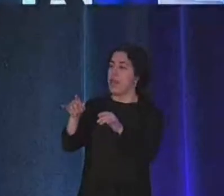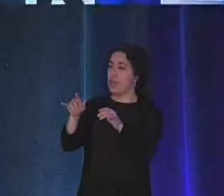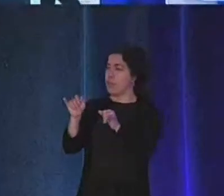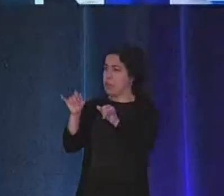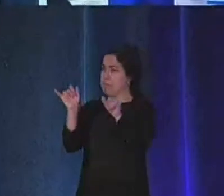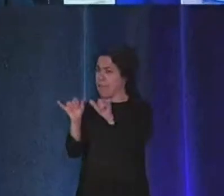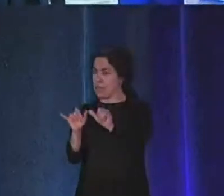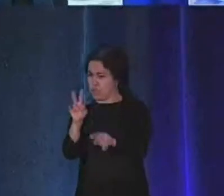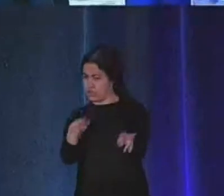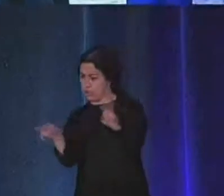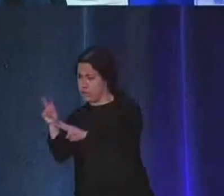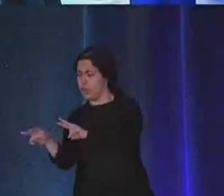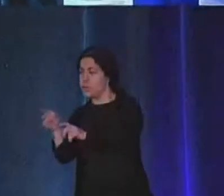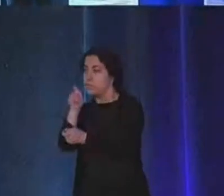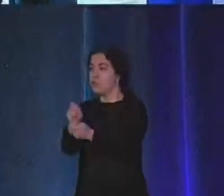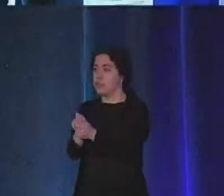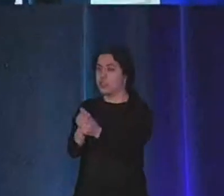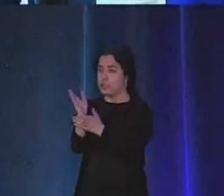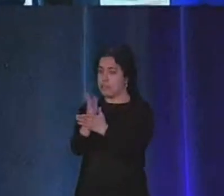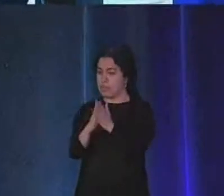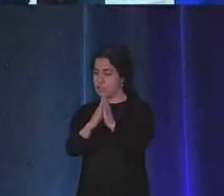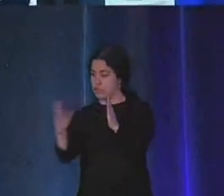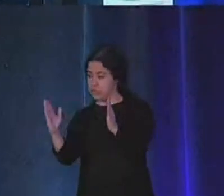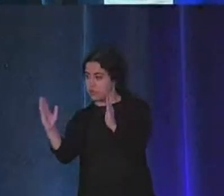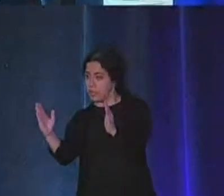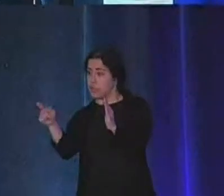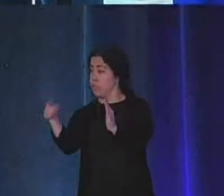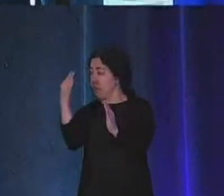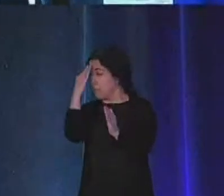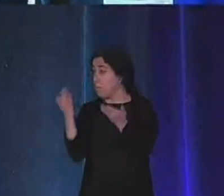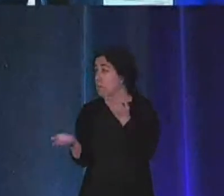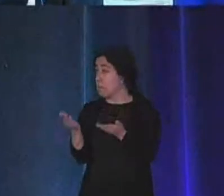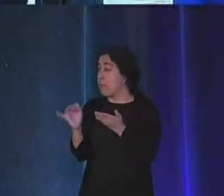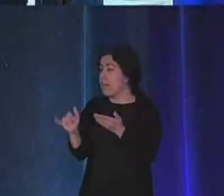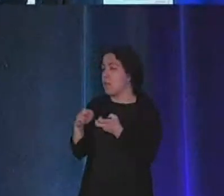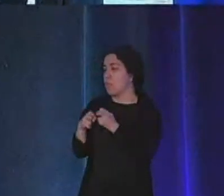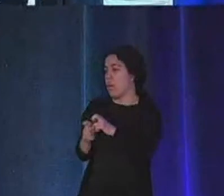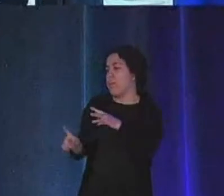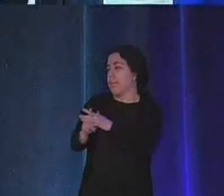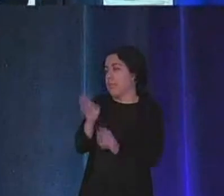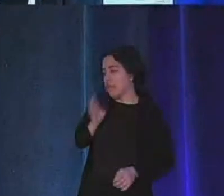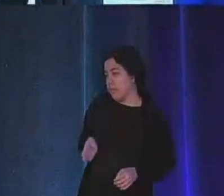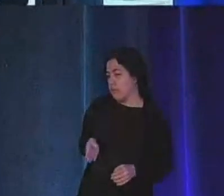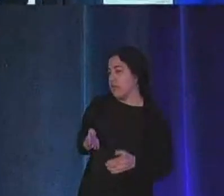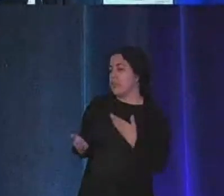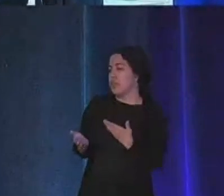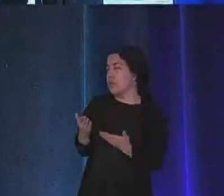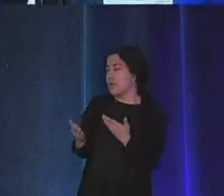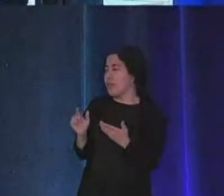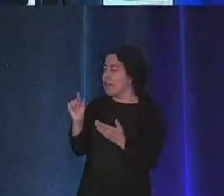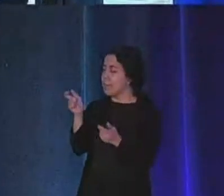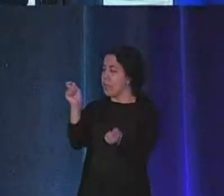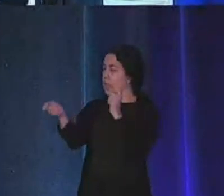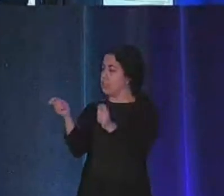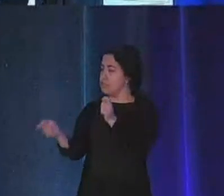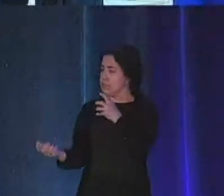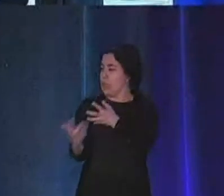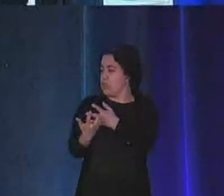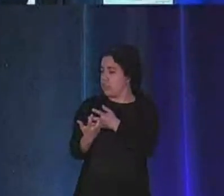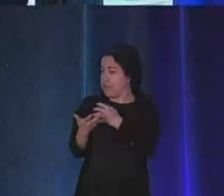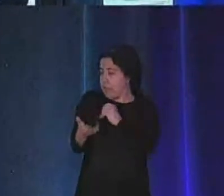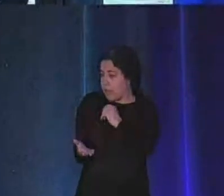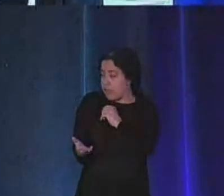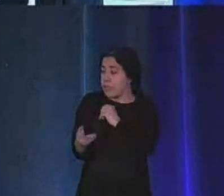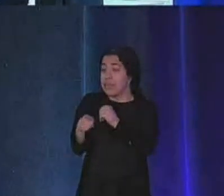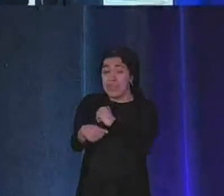measure a particular section that you think might be problematic. All right, so there's a bit of customization there. It's